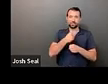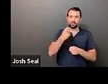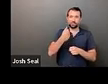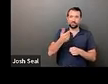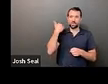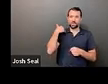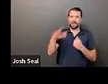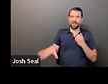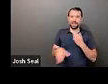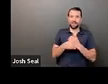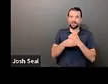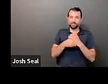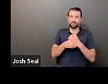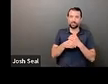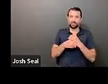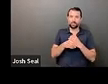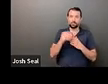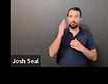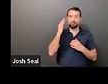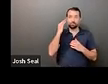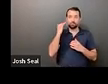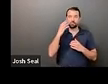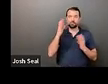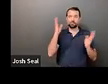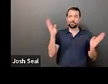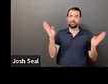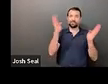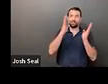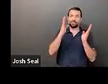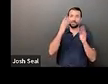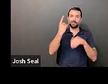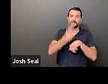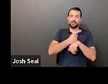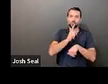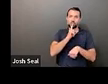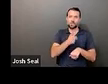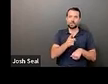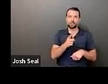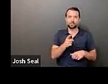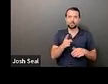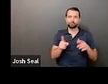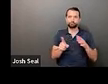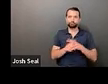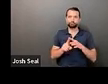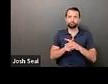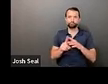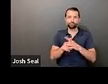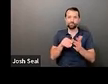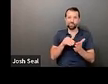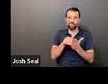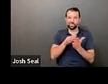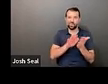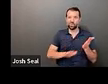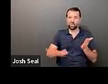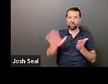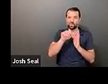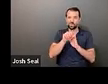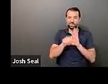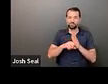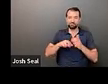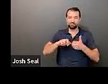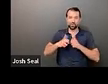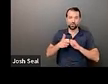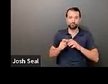abbreviated day is one that has been sort of problematic across the state. So we were really asked to pay very close attention